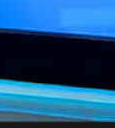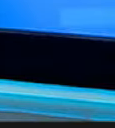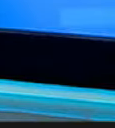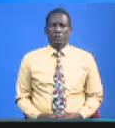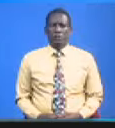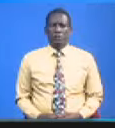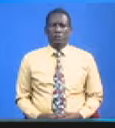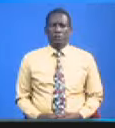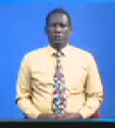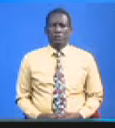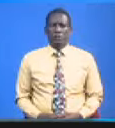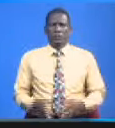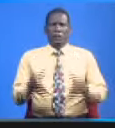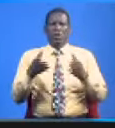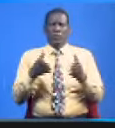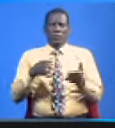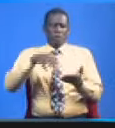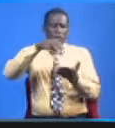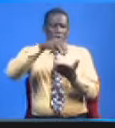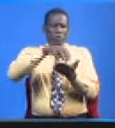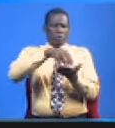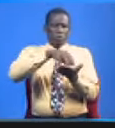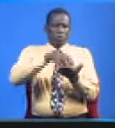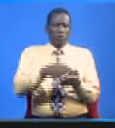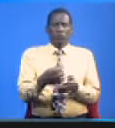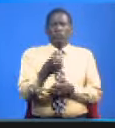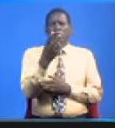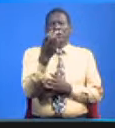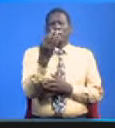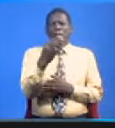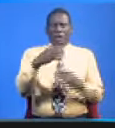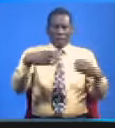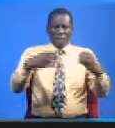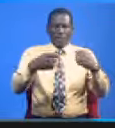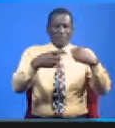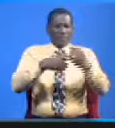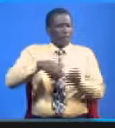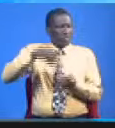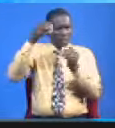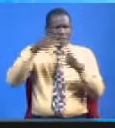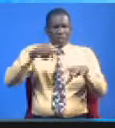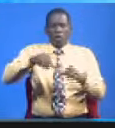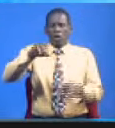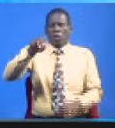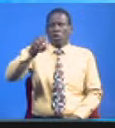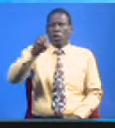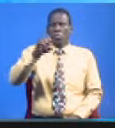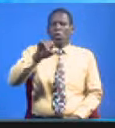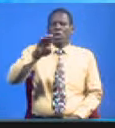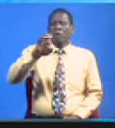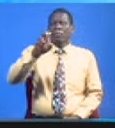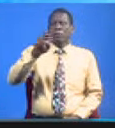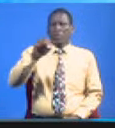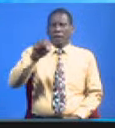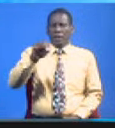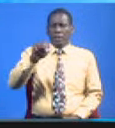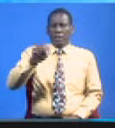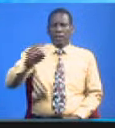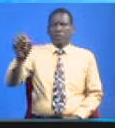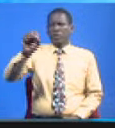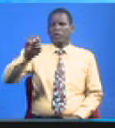interpretation. Now, the fate of 23 grade 6 learners in Moiben sub-county, that's in Wasingishu